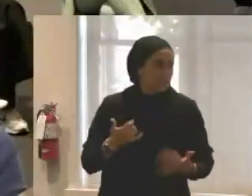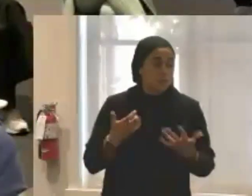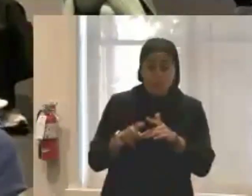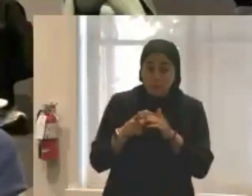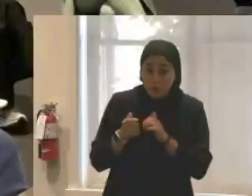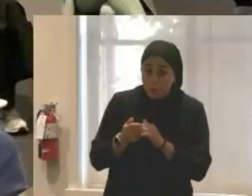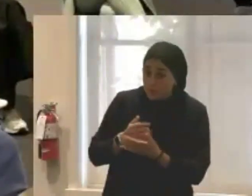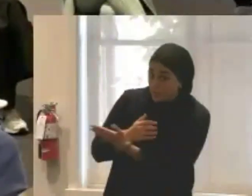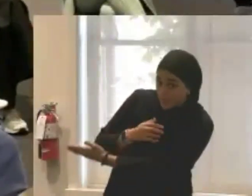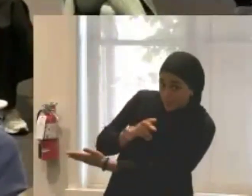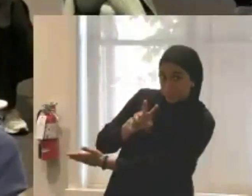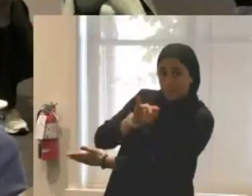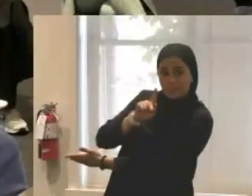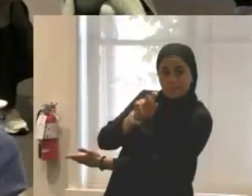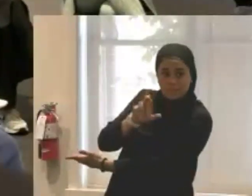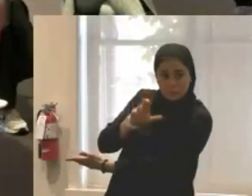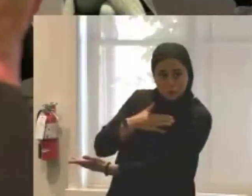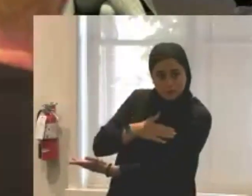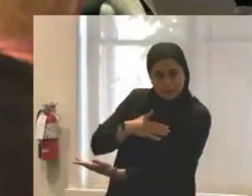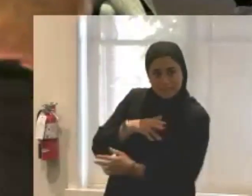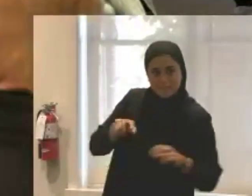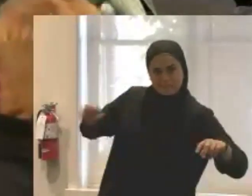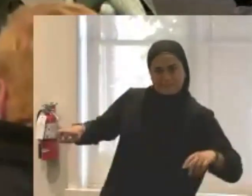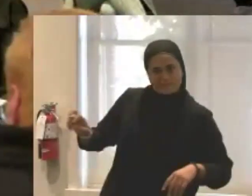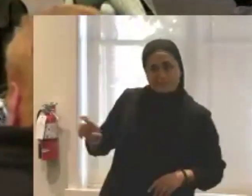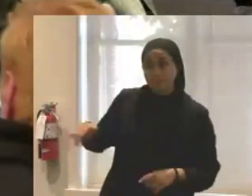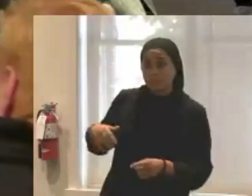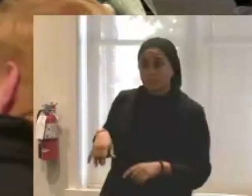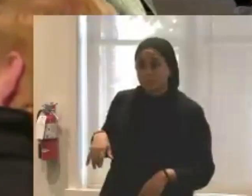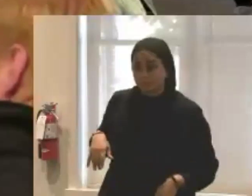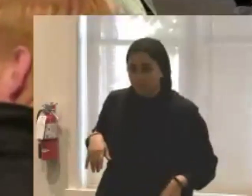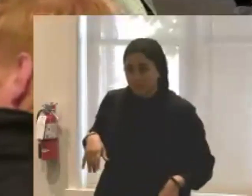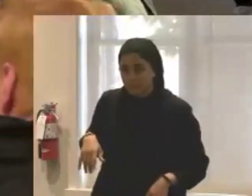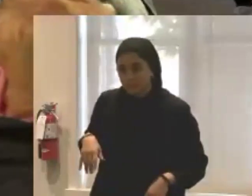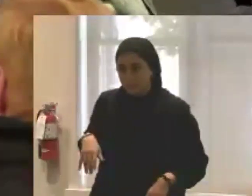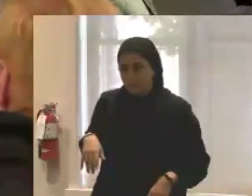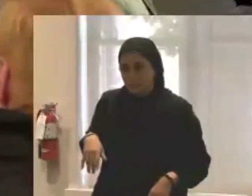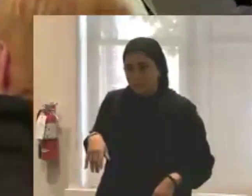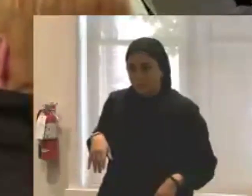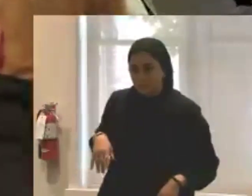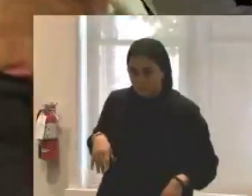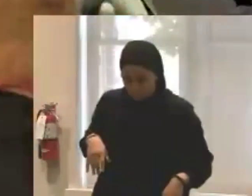start again from you, Victor. You had some rest. Yeah, thank you, Tarana.